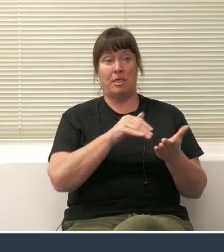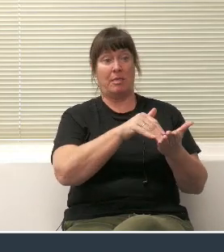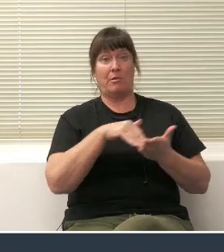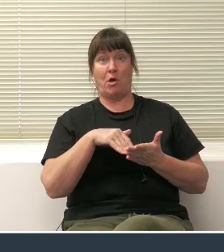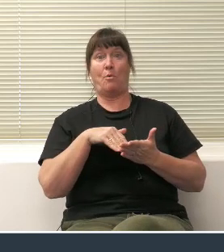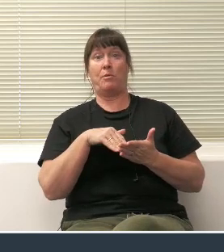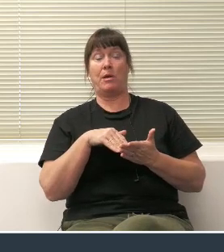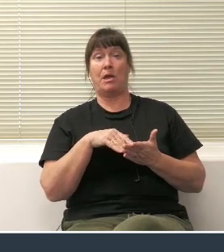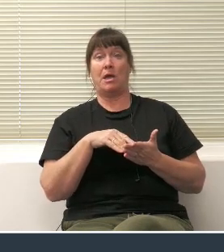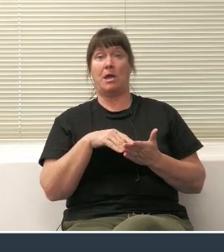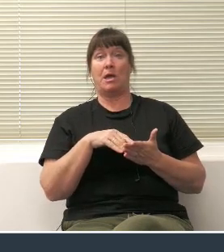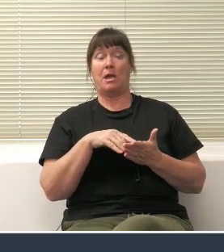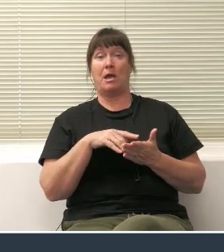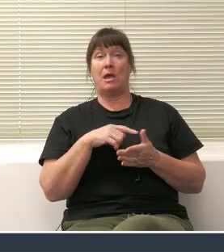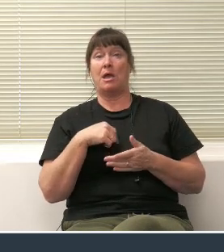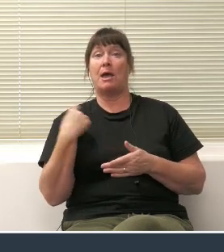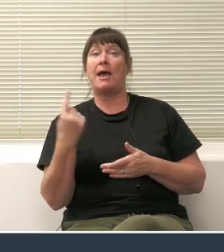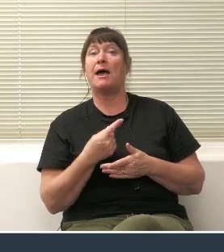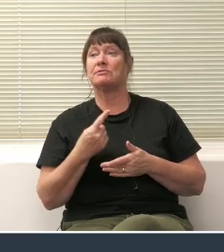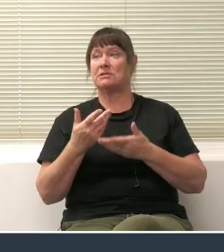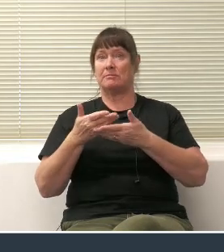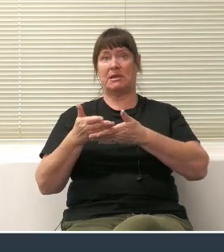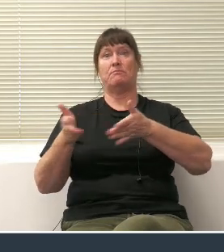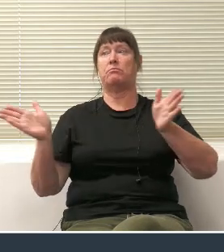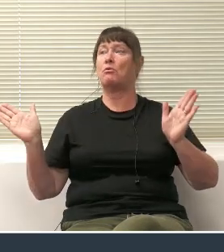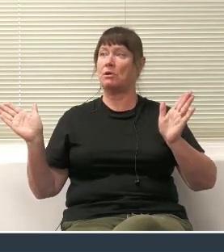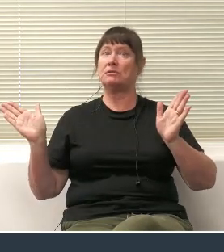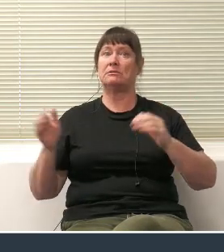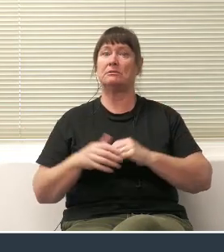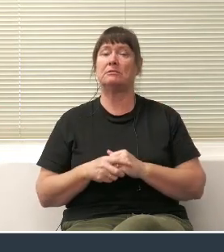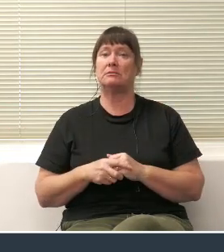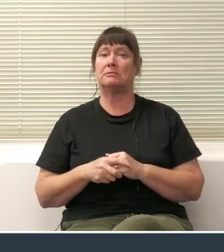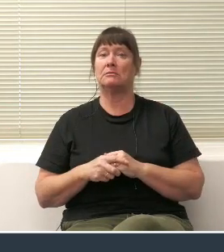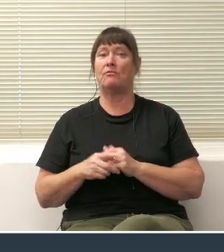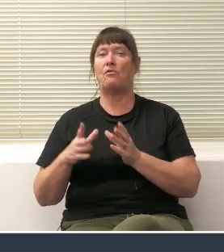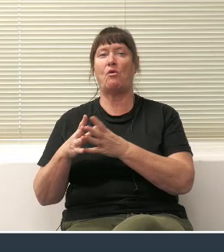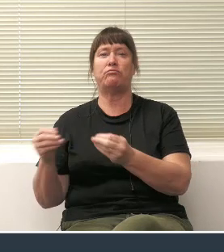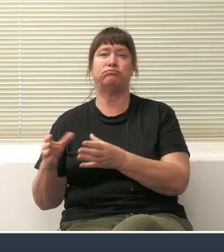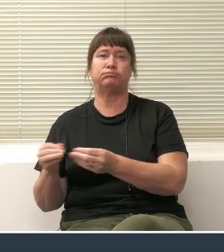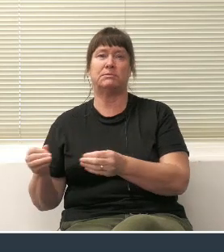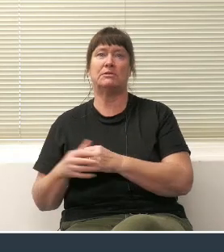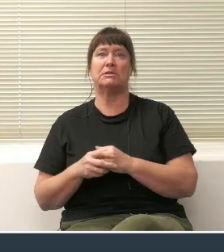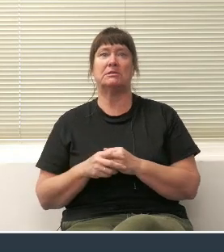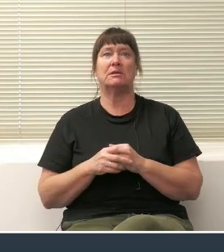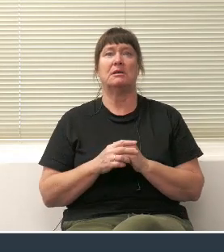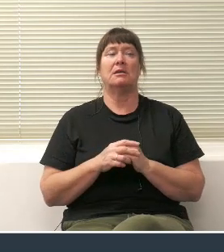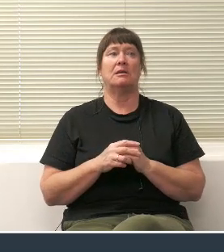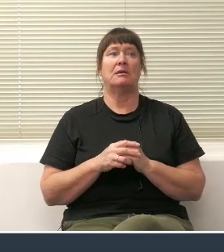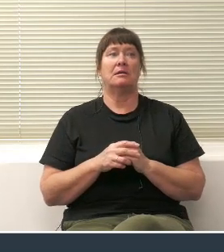us to cast the net as broad as we can. Councillor Bogue, then Councillor Mawson. Yes, through you, Madam